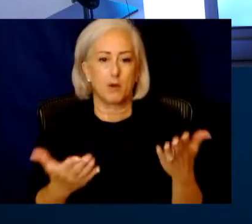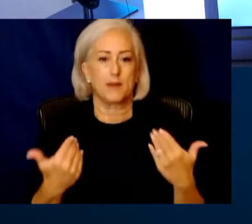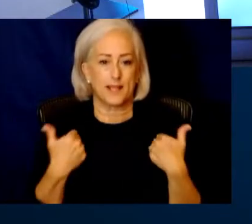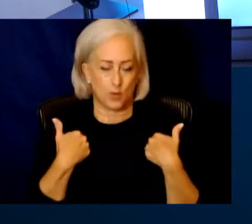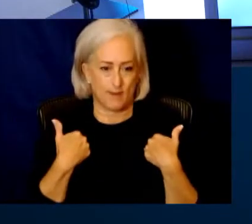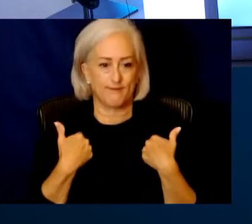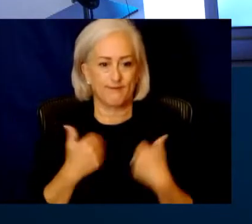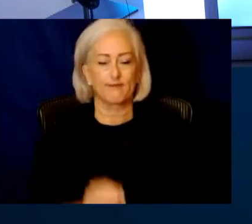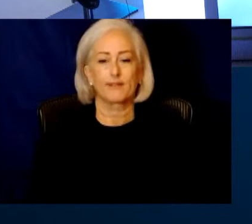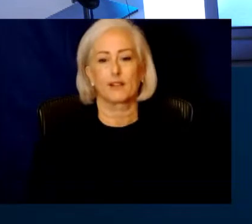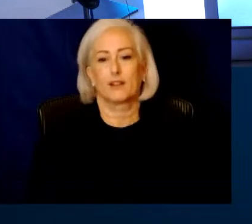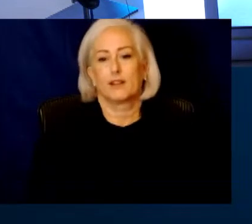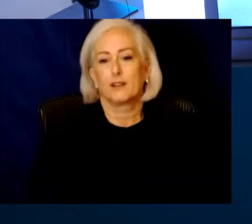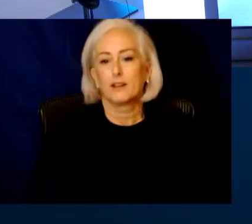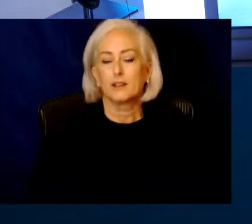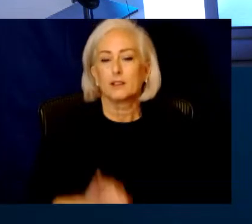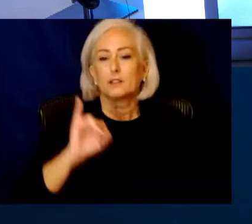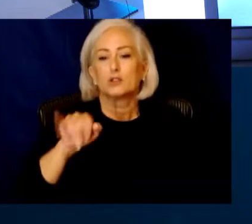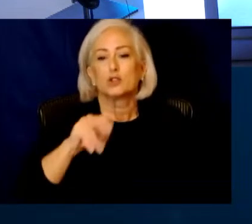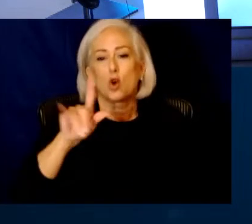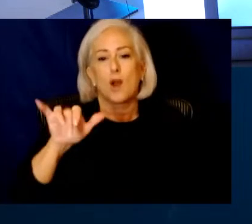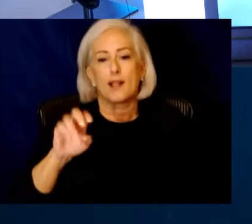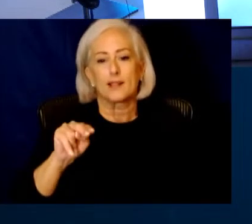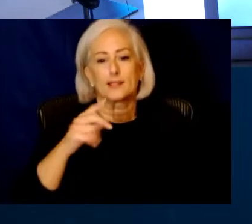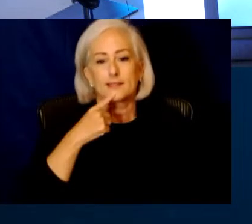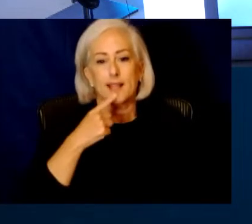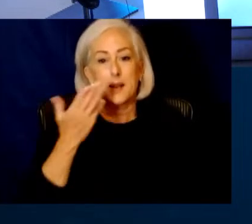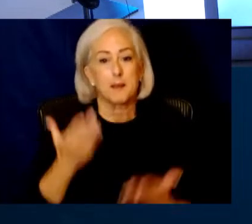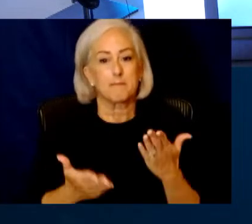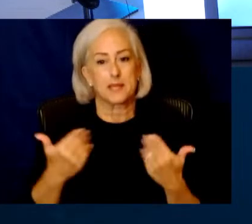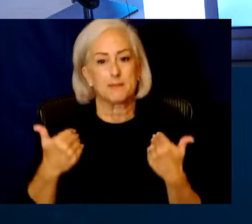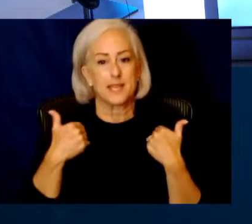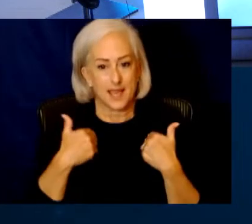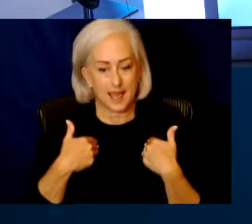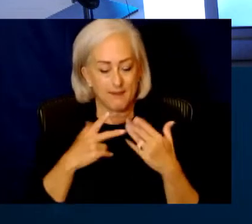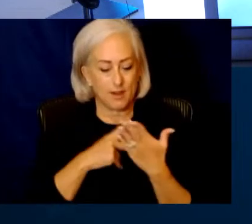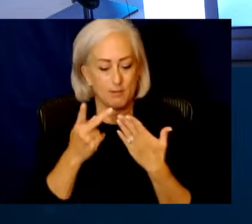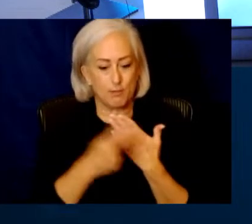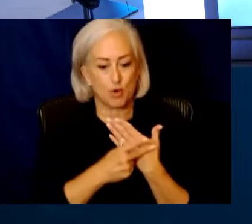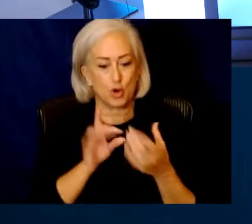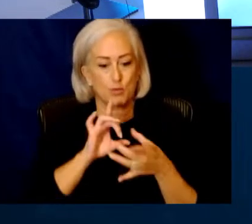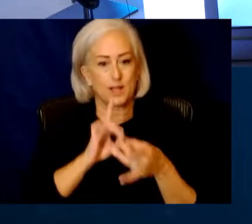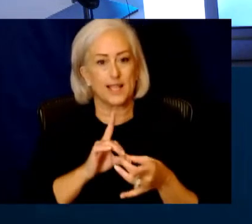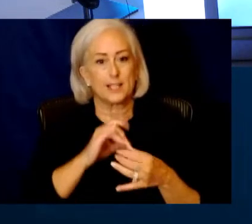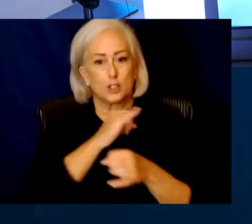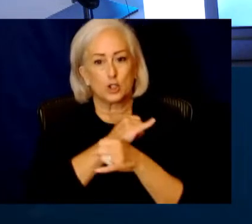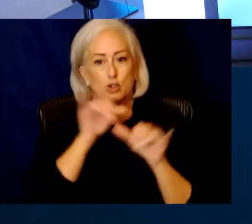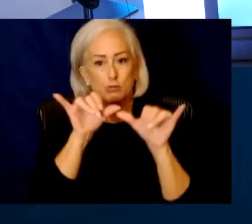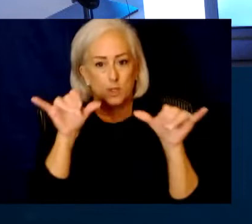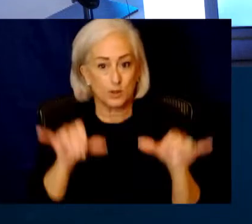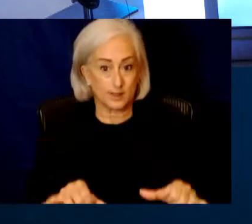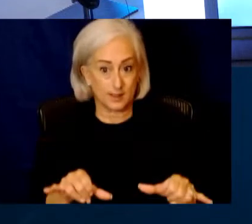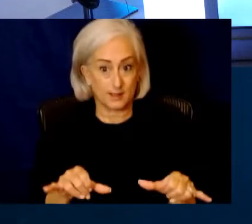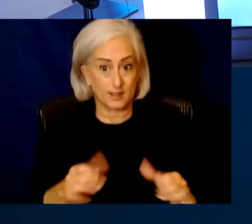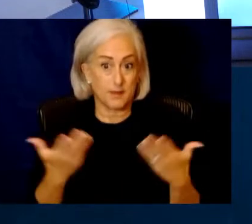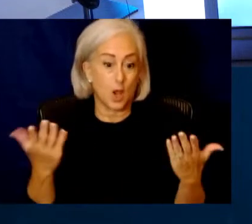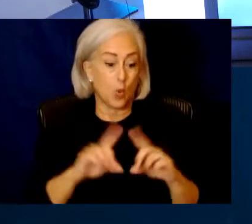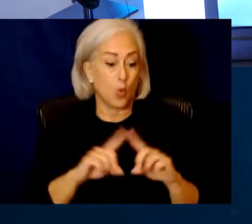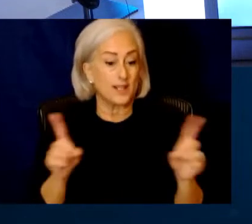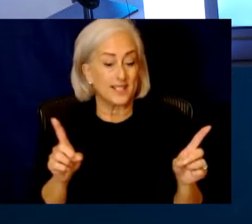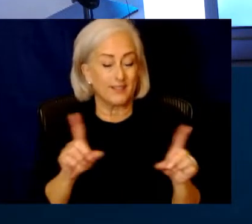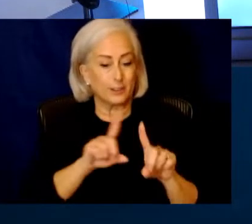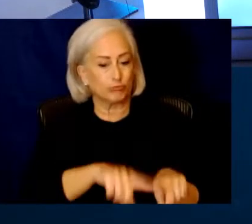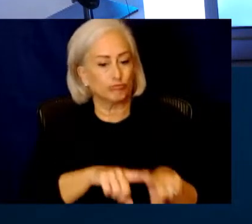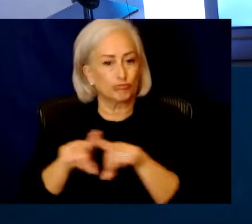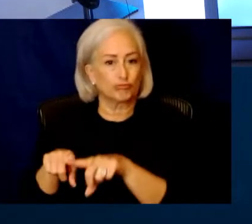Joellen is saying that she suggests we ought to have a program about our immune system and how it works and what the differences are in ages. I think that's a great idea too, so we'll put